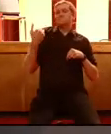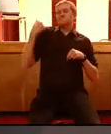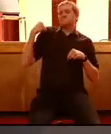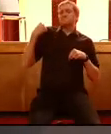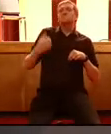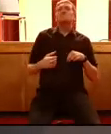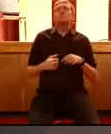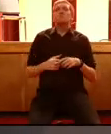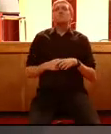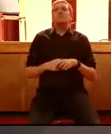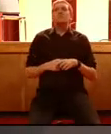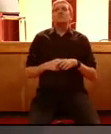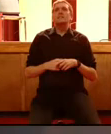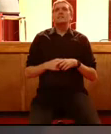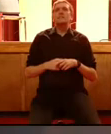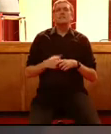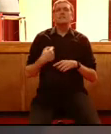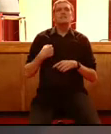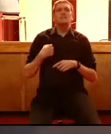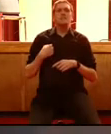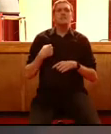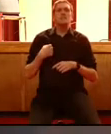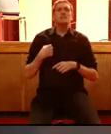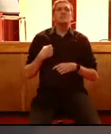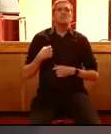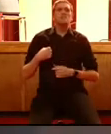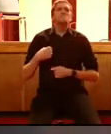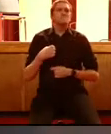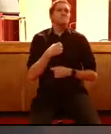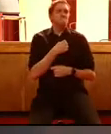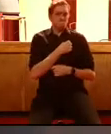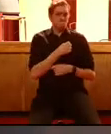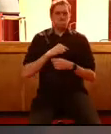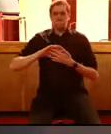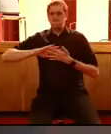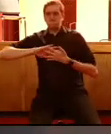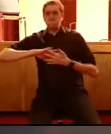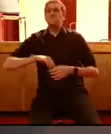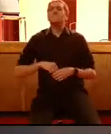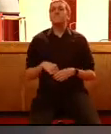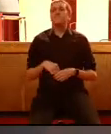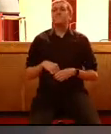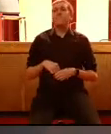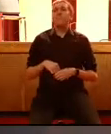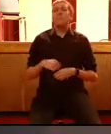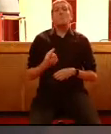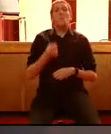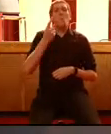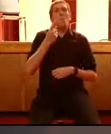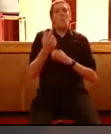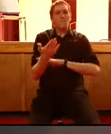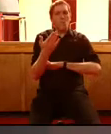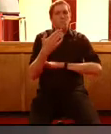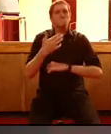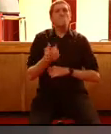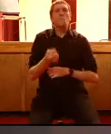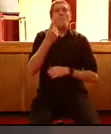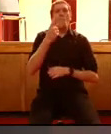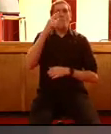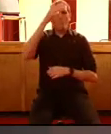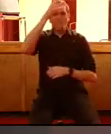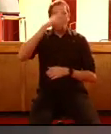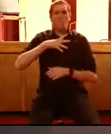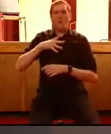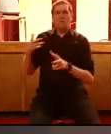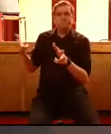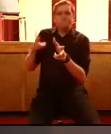we sign wave a lot. And one morning I had a man pull up behind me. He asked me to come to